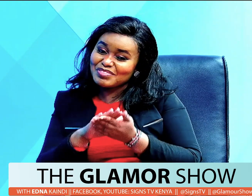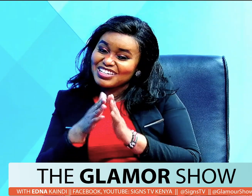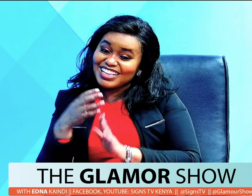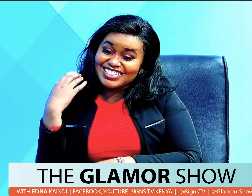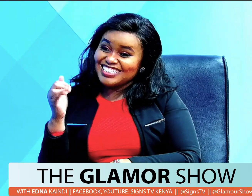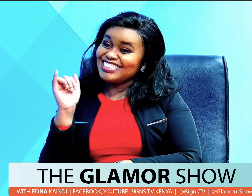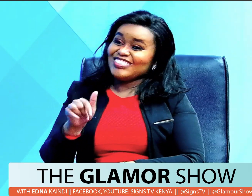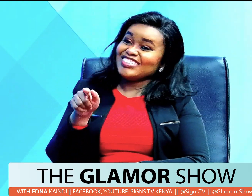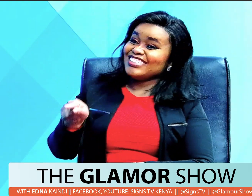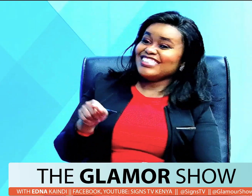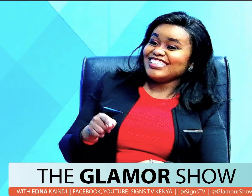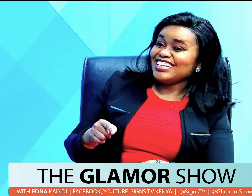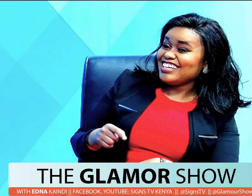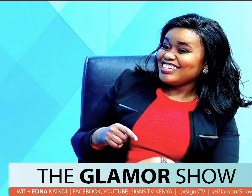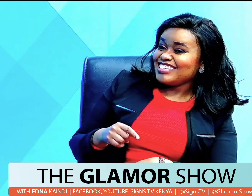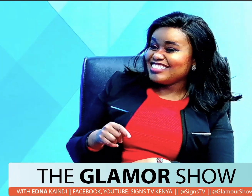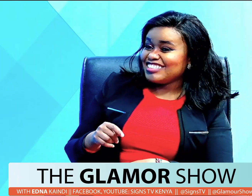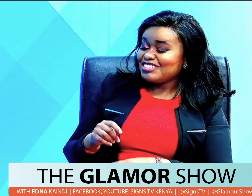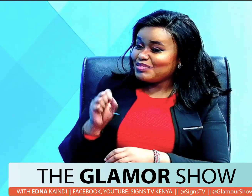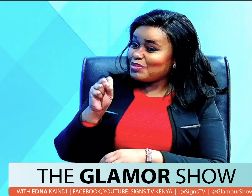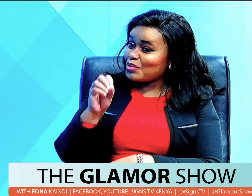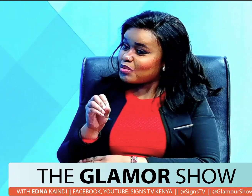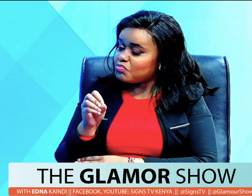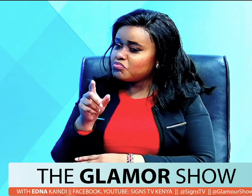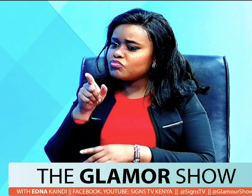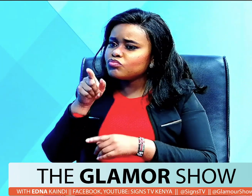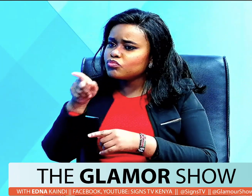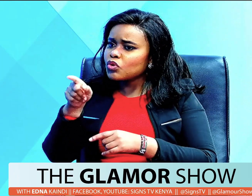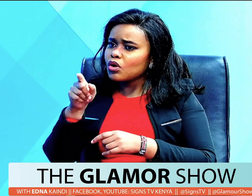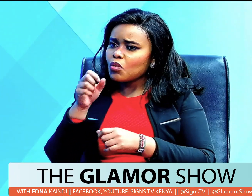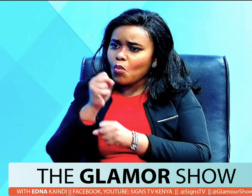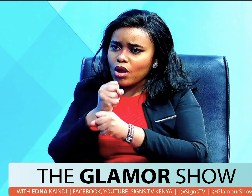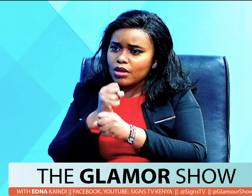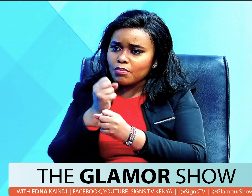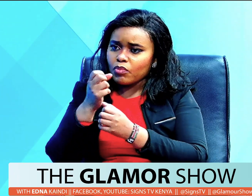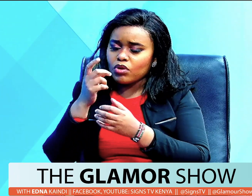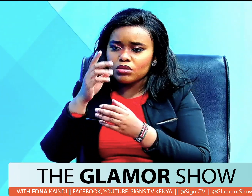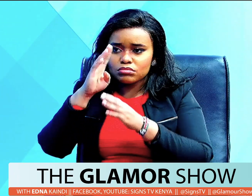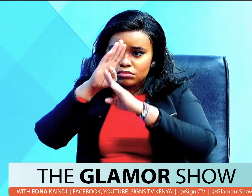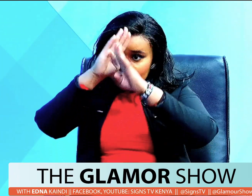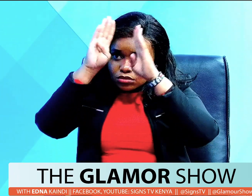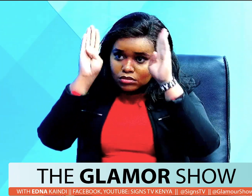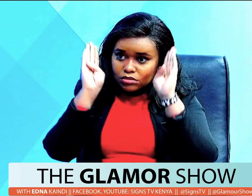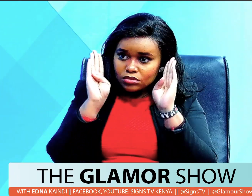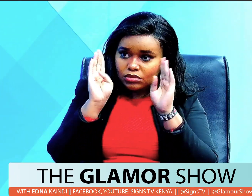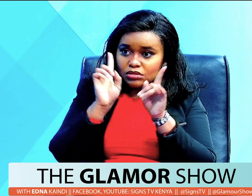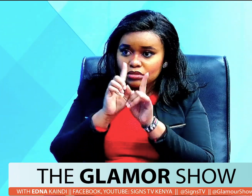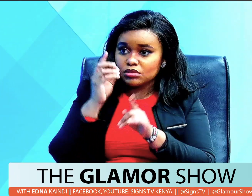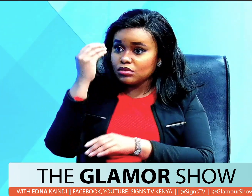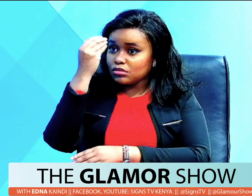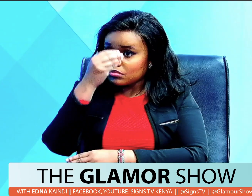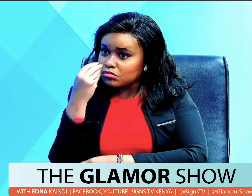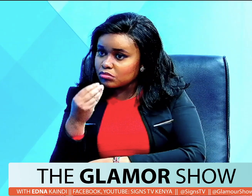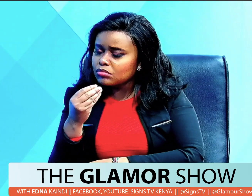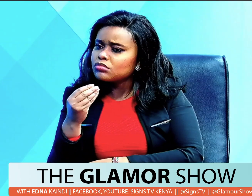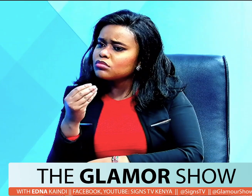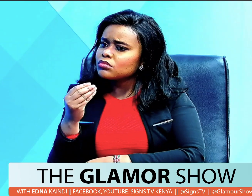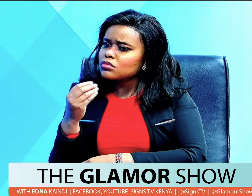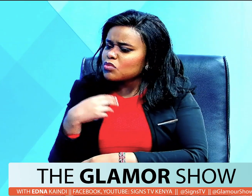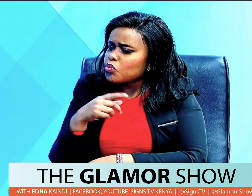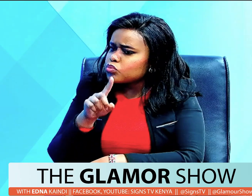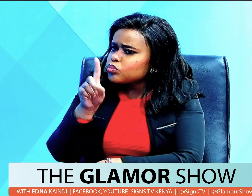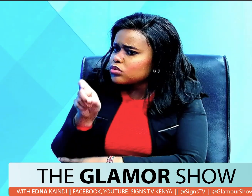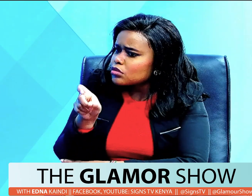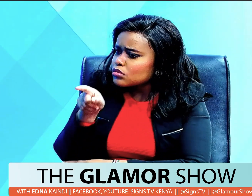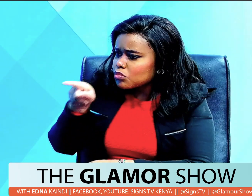I really hope my viewers are getting to learn on how to go about doing their work. So